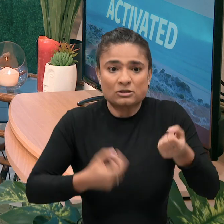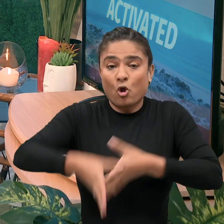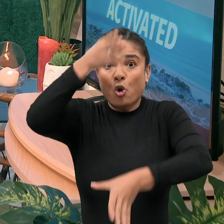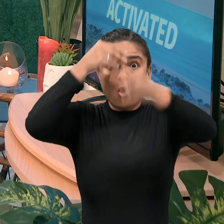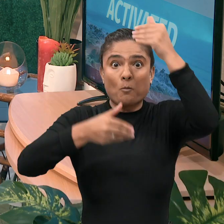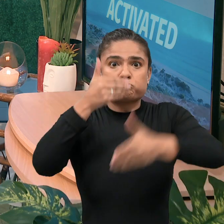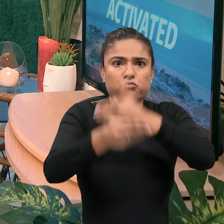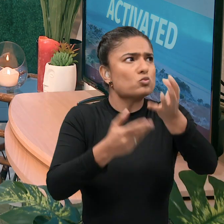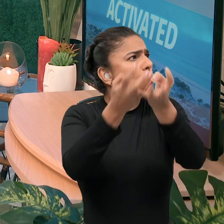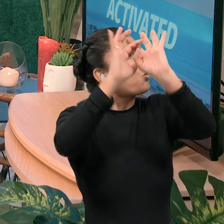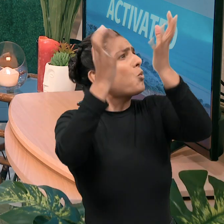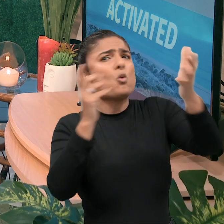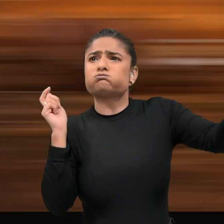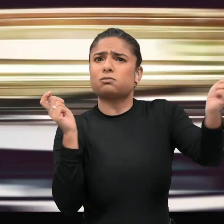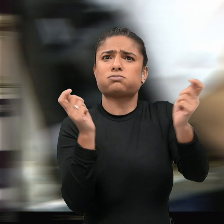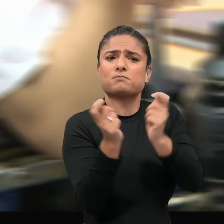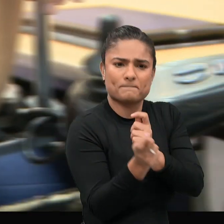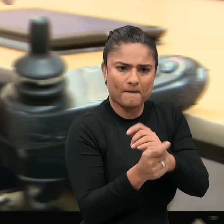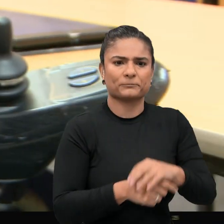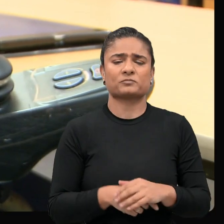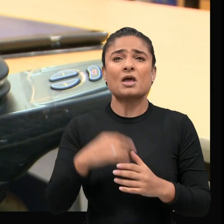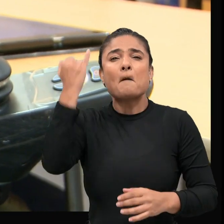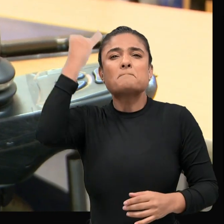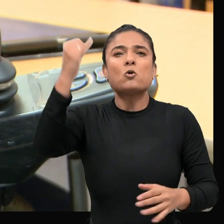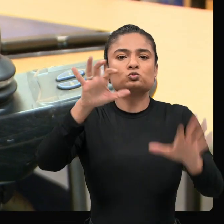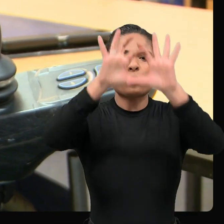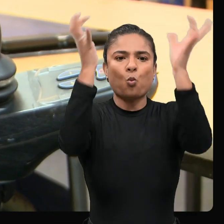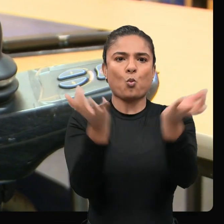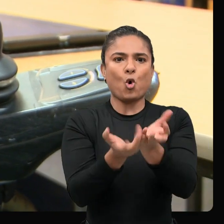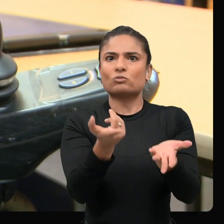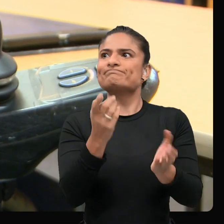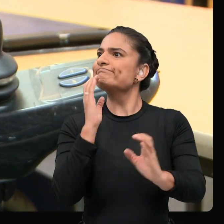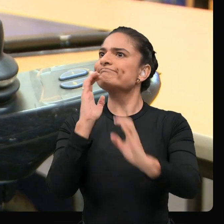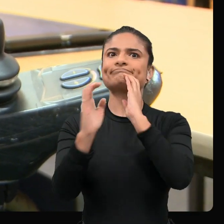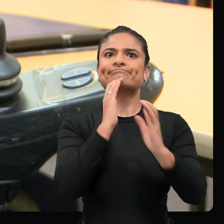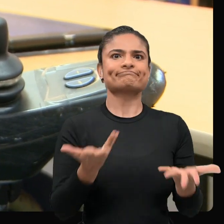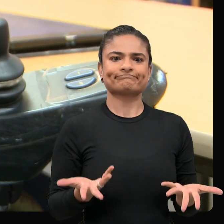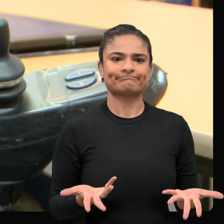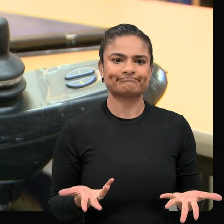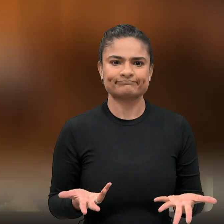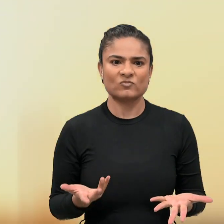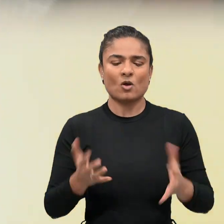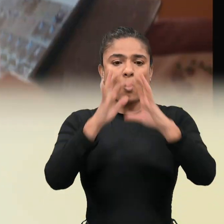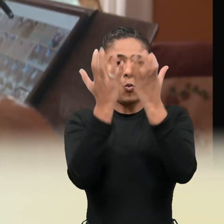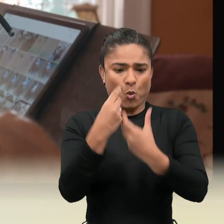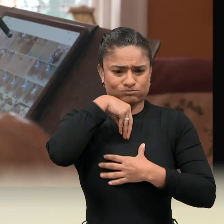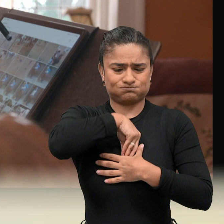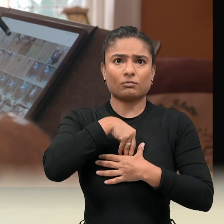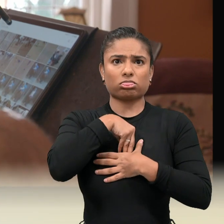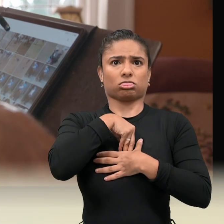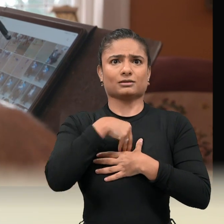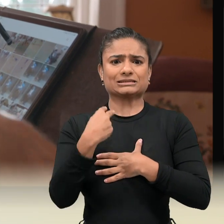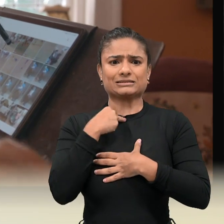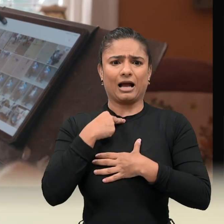learning process and the world around them. Imagine a world where you are unable to communicate, a world where you are